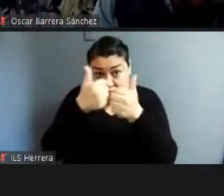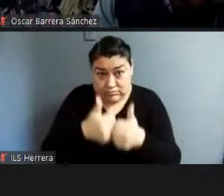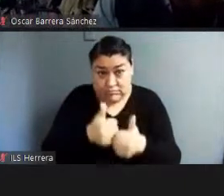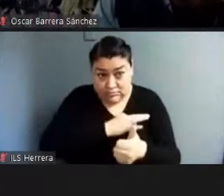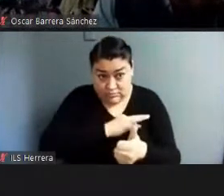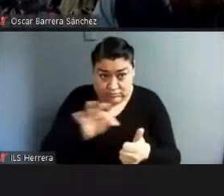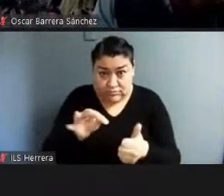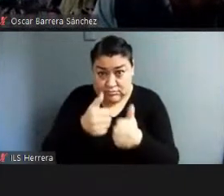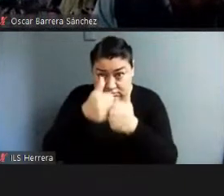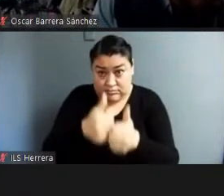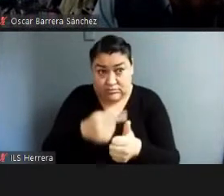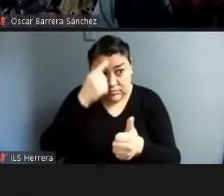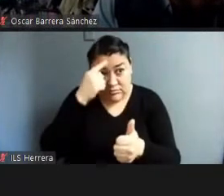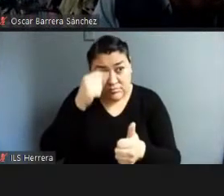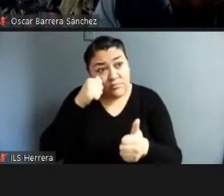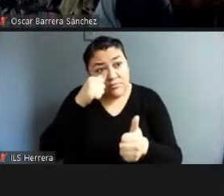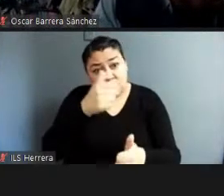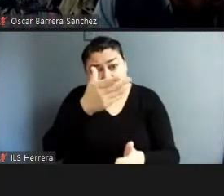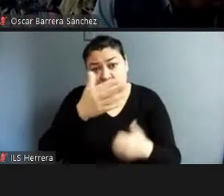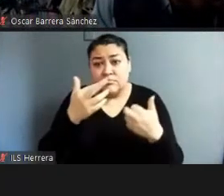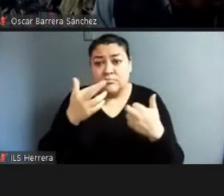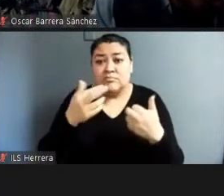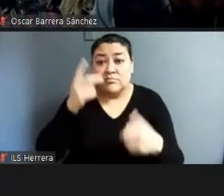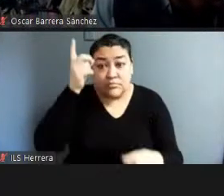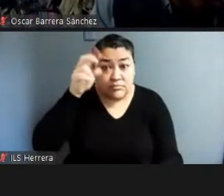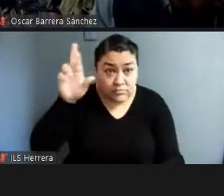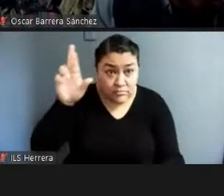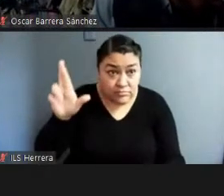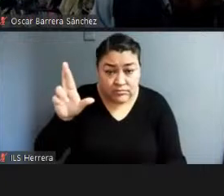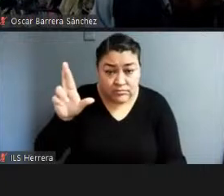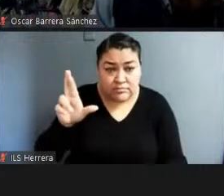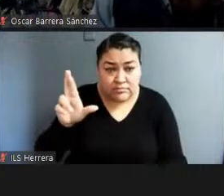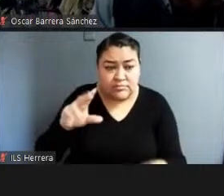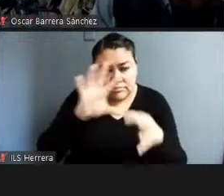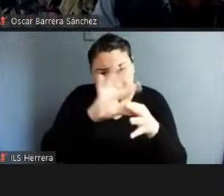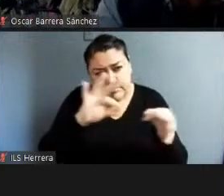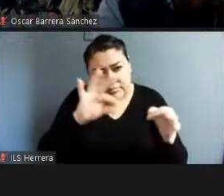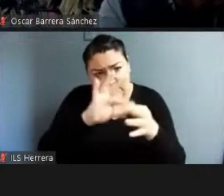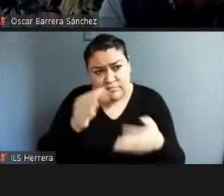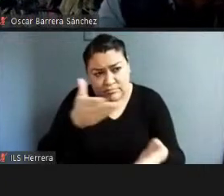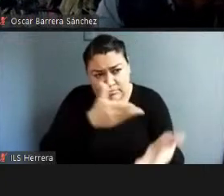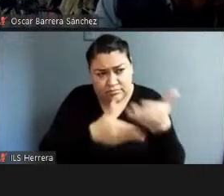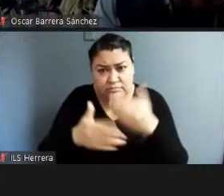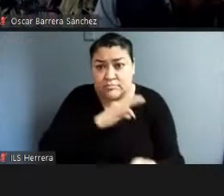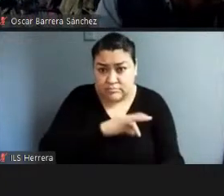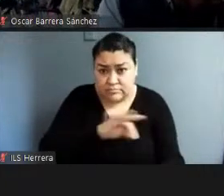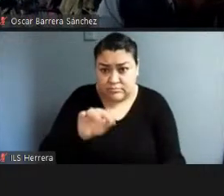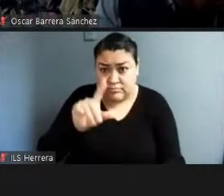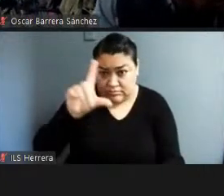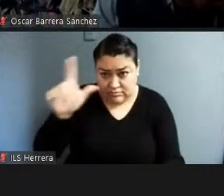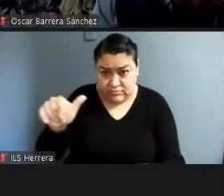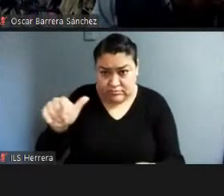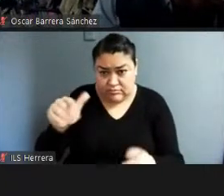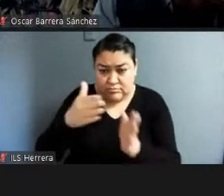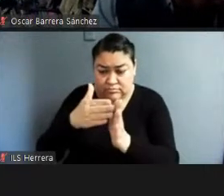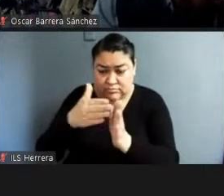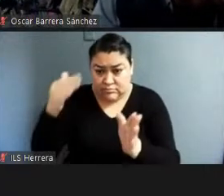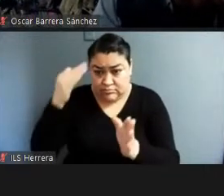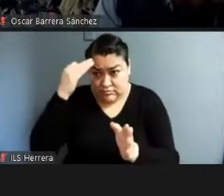of us who can stay for a few more minutes in the session, to continue to hear to the